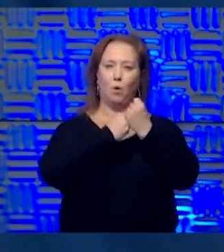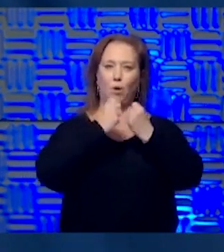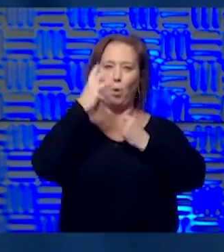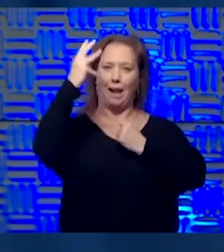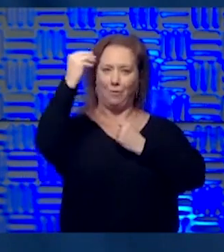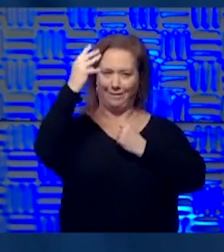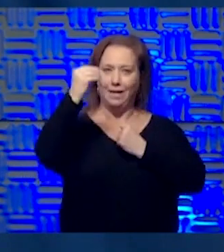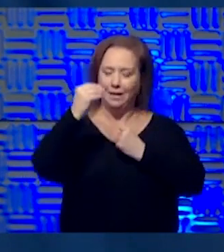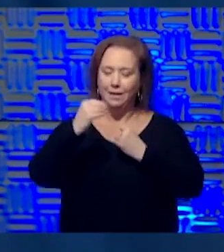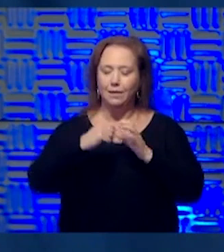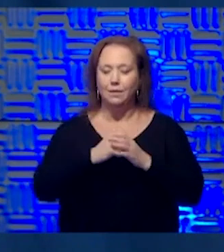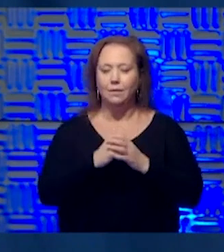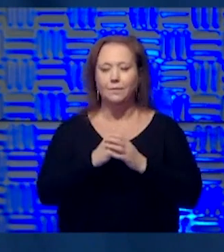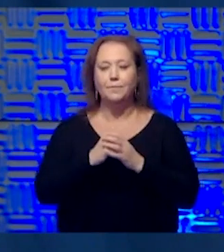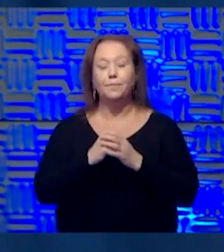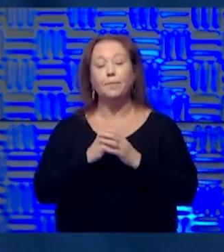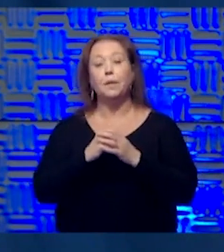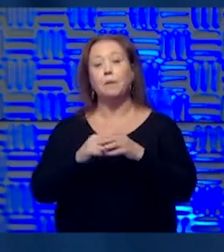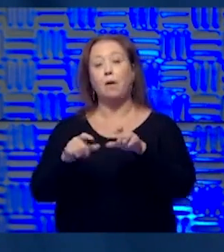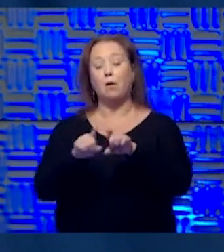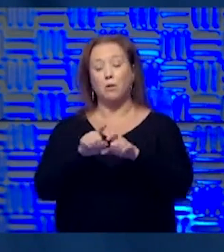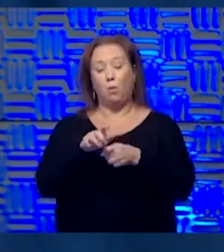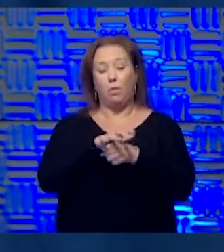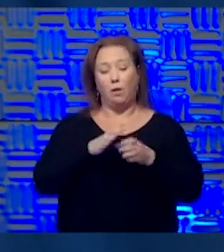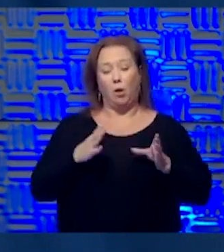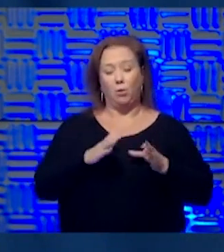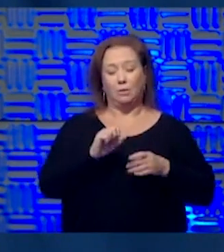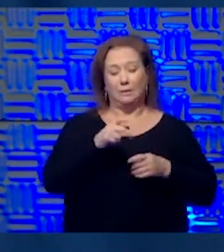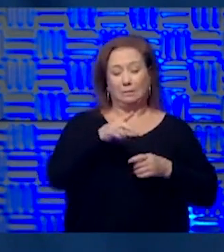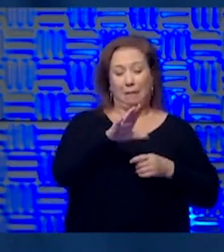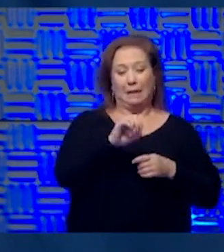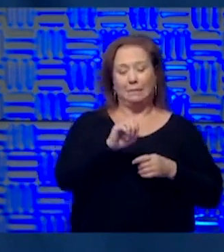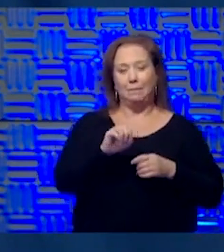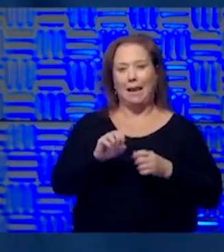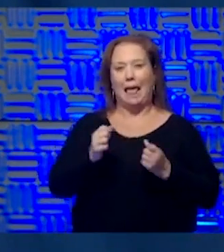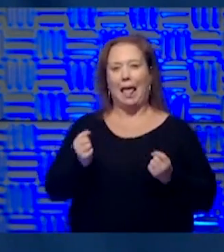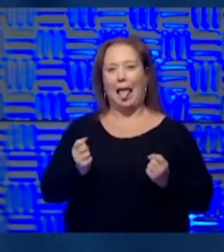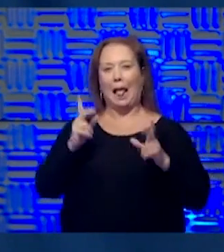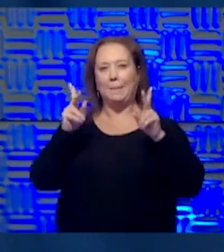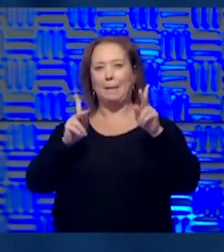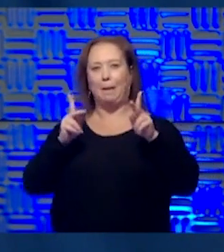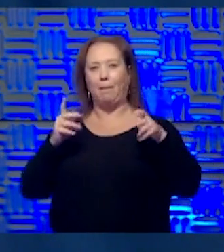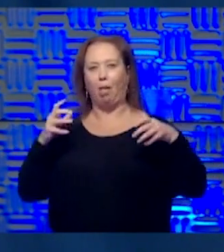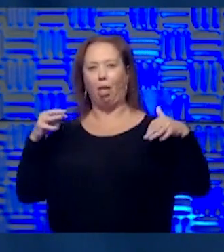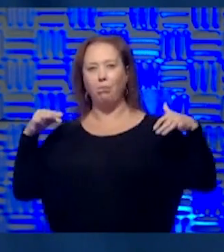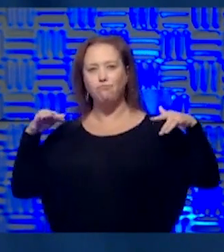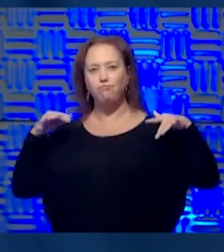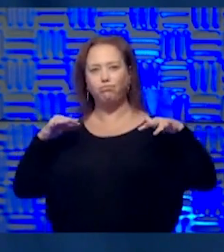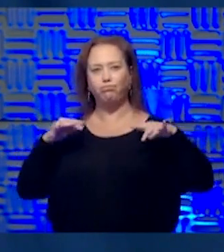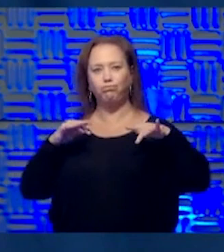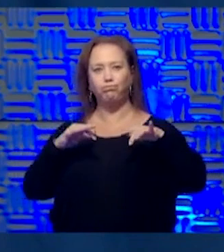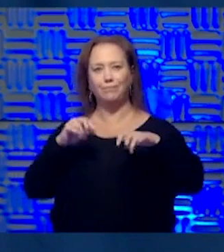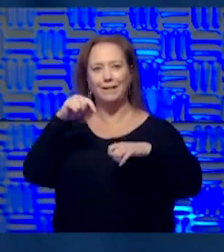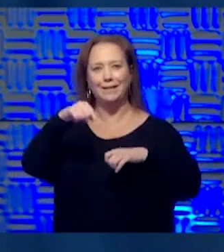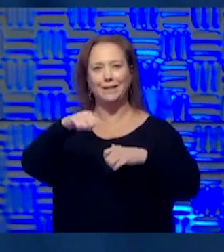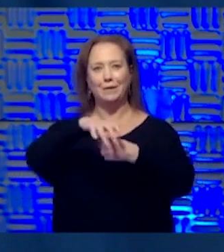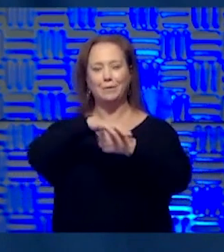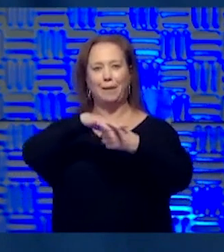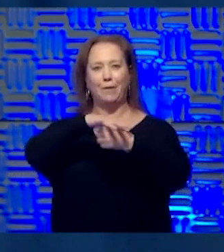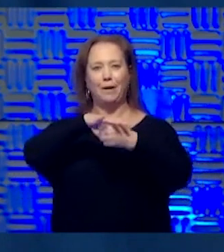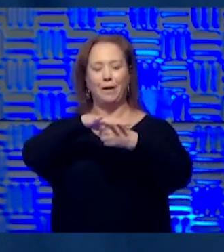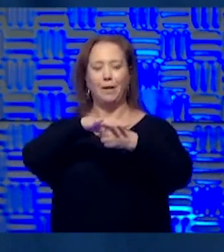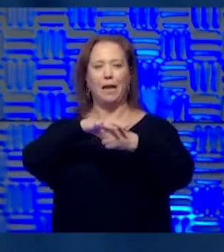things. But along with the confined spaces is the amount of people present in those spaces. Really lack of